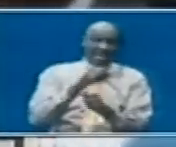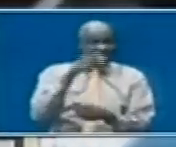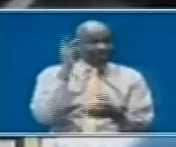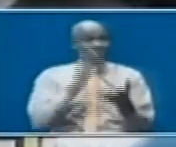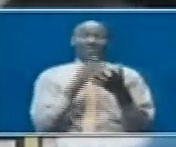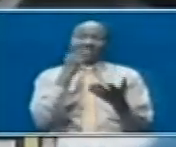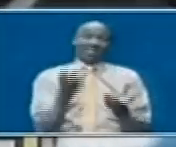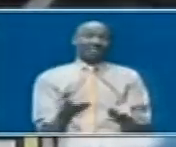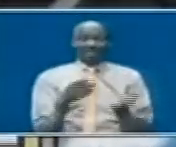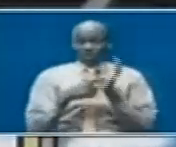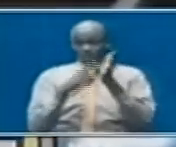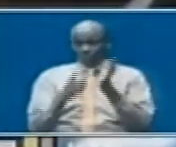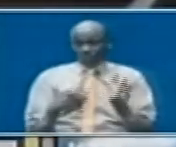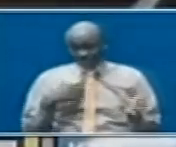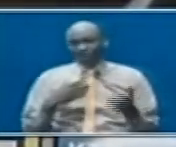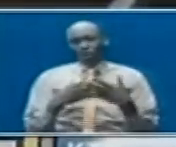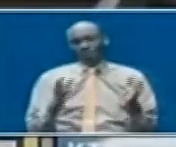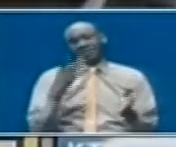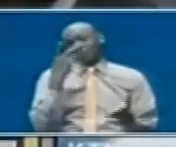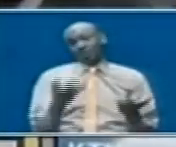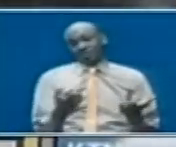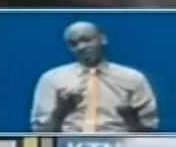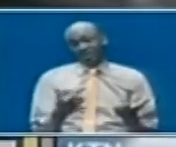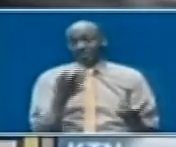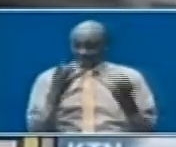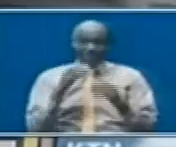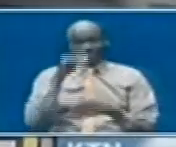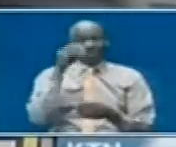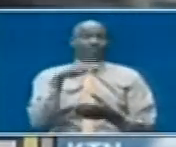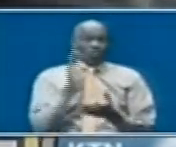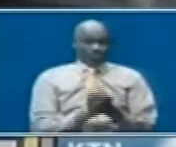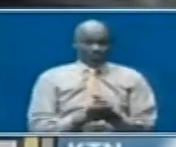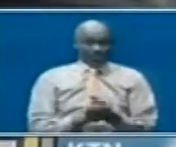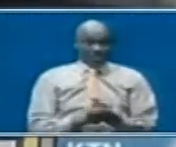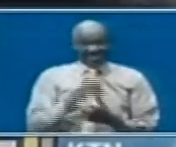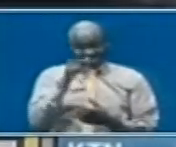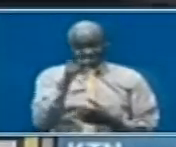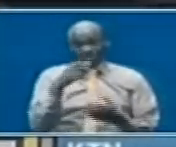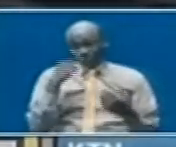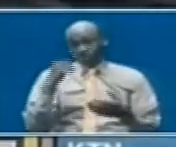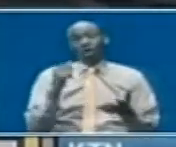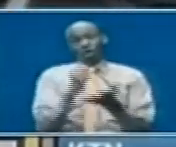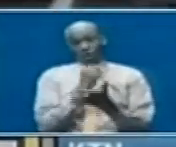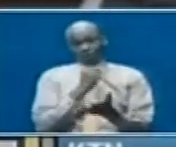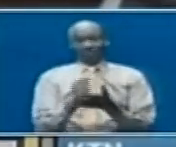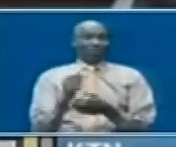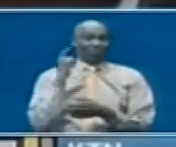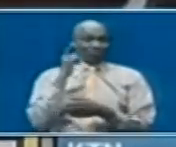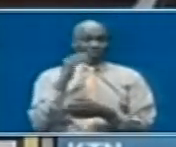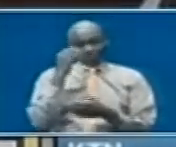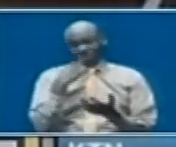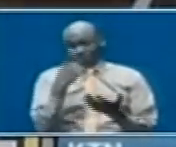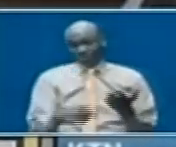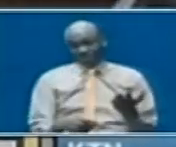is an indication that if we open these files, we might find more. So that's as far as the Office of the Prosecution went today. Attorney